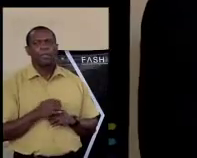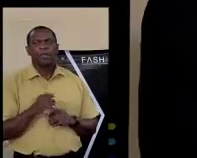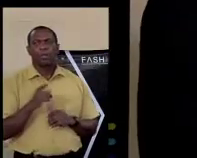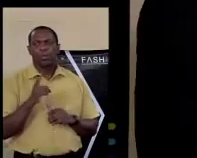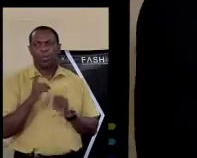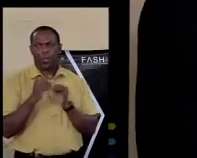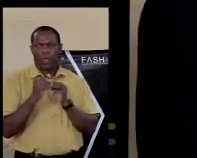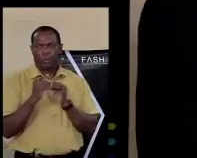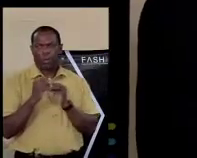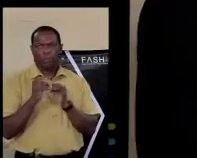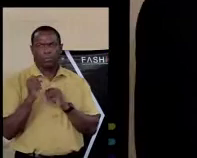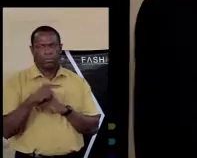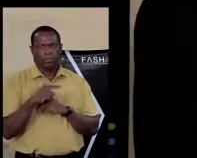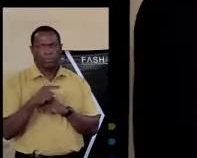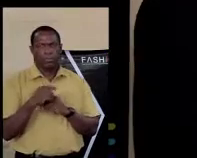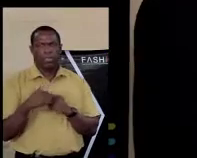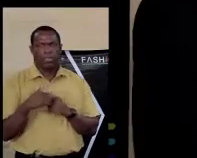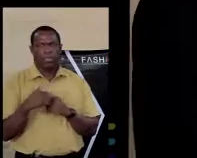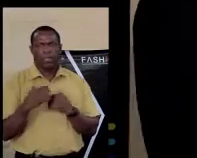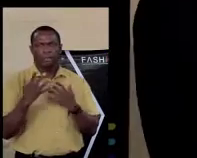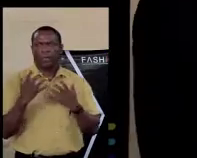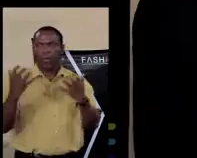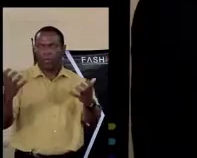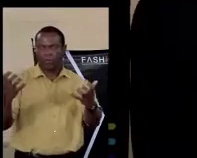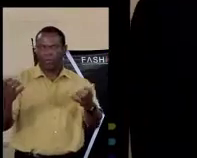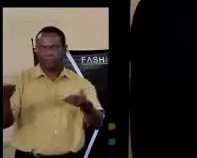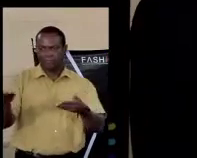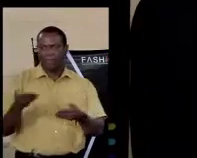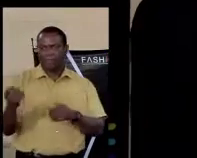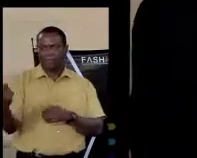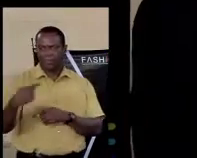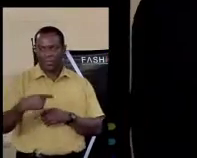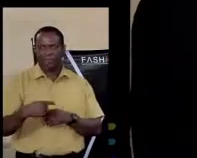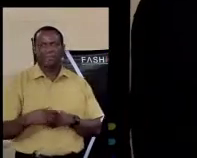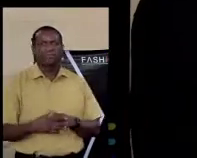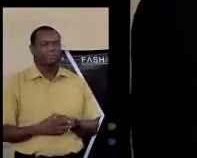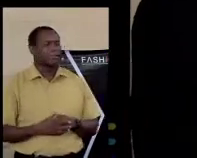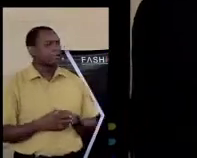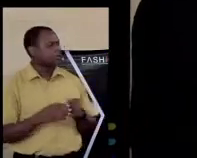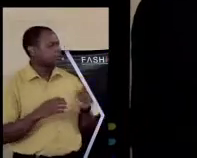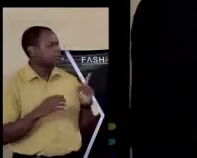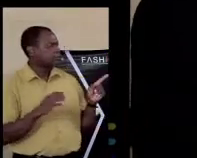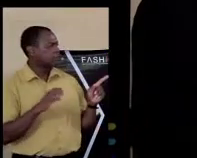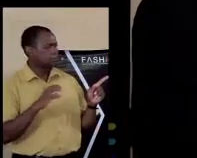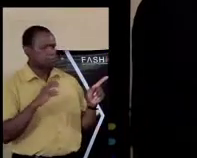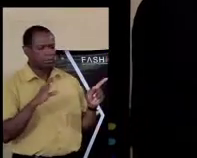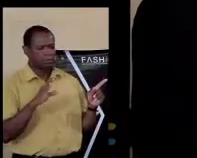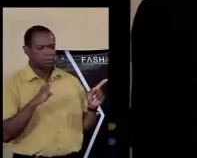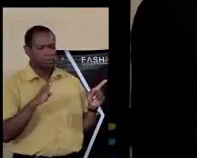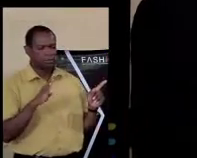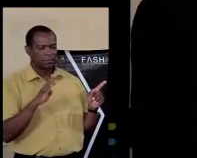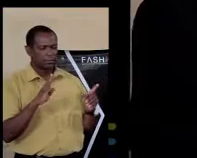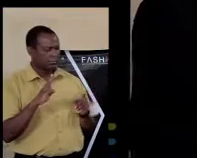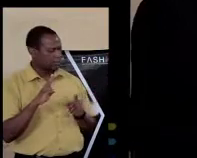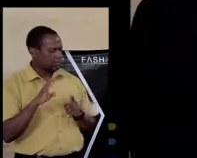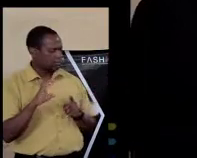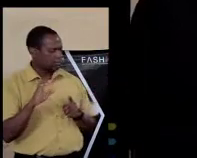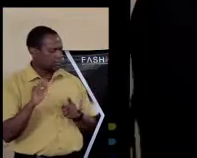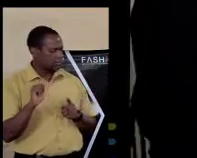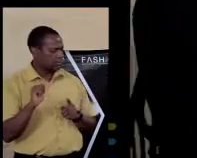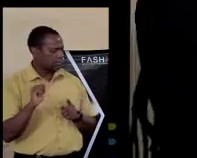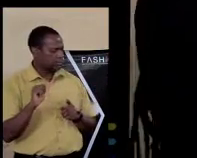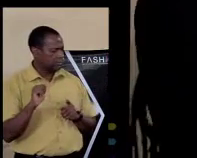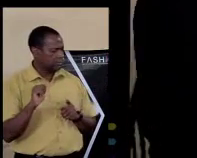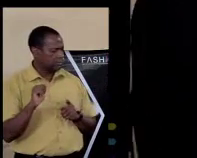floor in the interest of time. And the question, therefore, will be to Catherine, right? We have spoken a lot about how